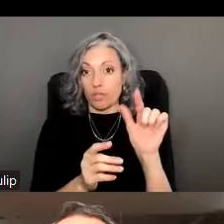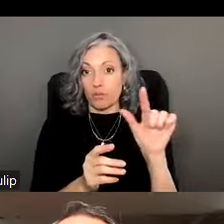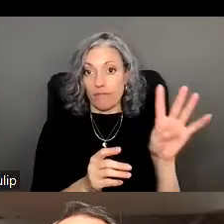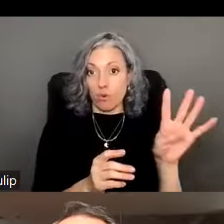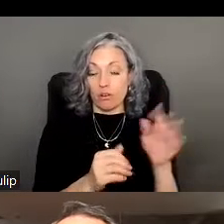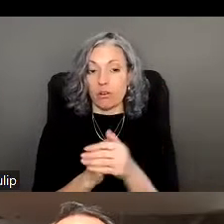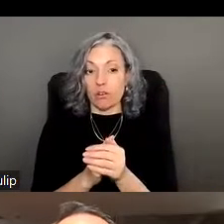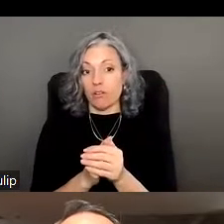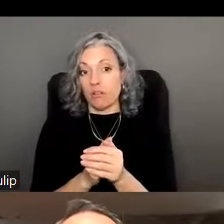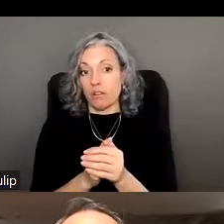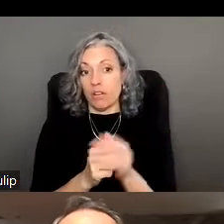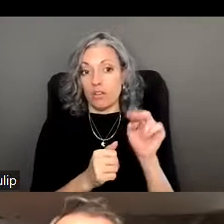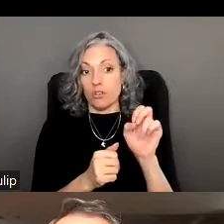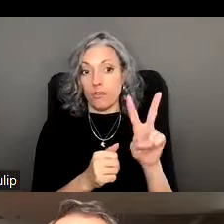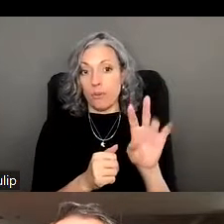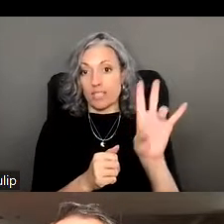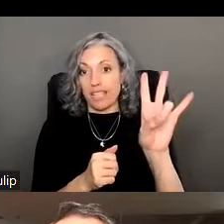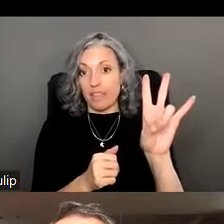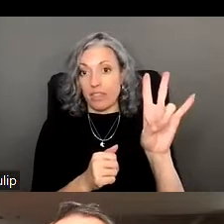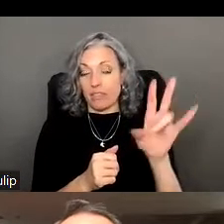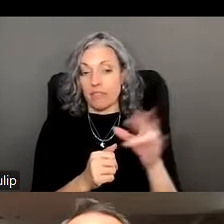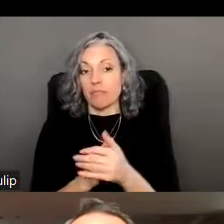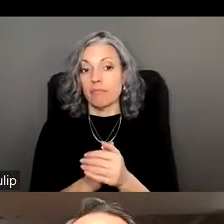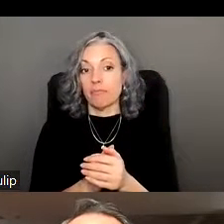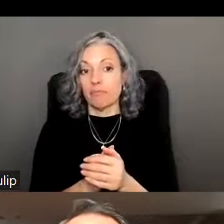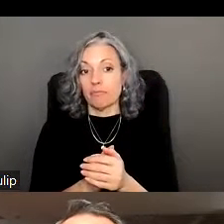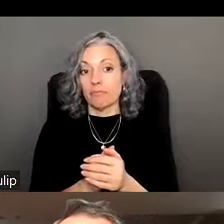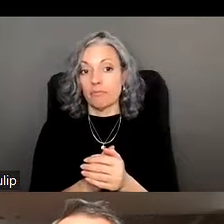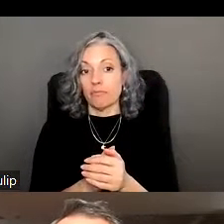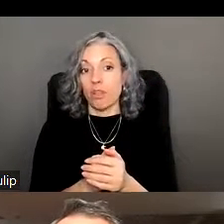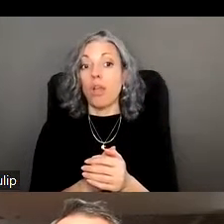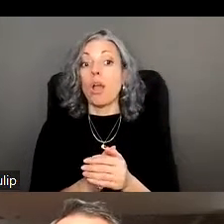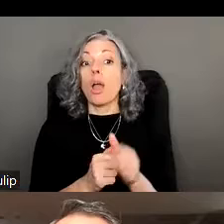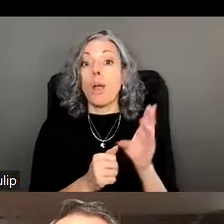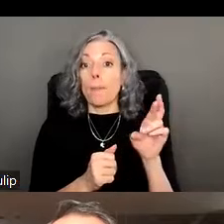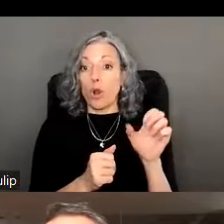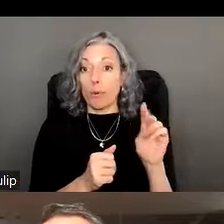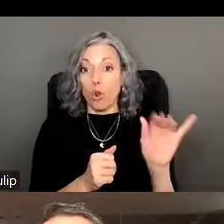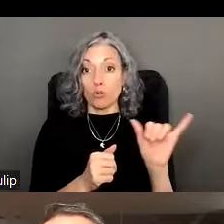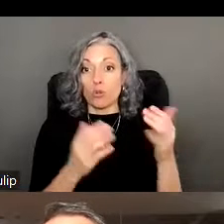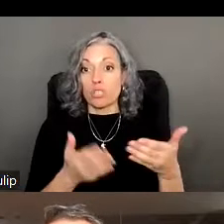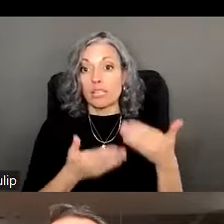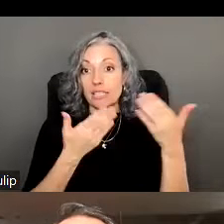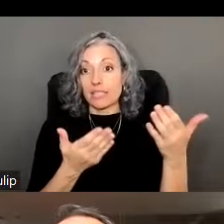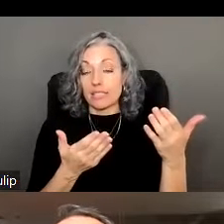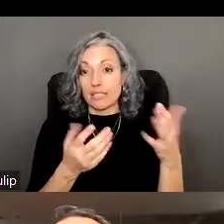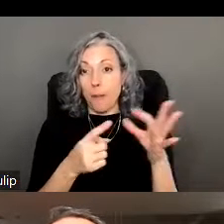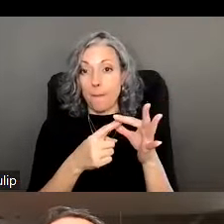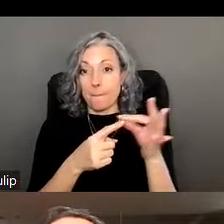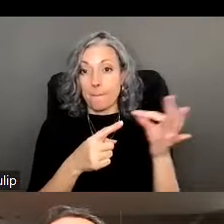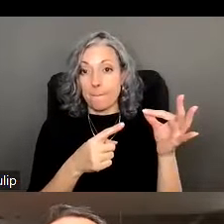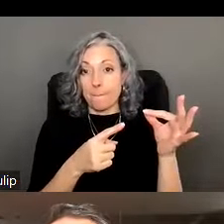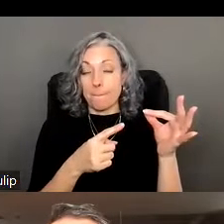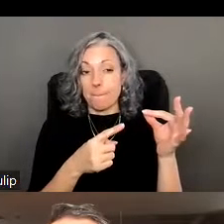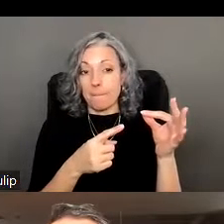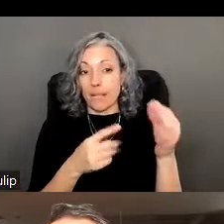will be November 7th. Barbara also made a very good suggestion that we pick a couple of meetings and